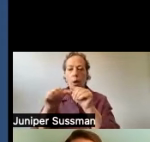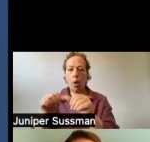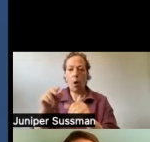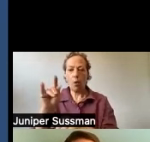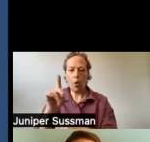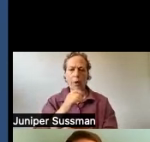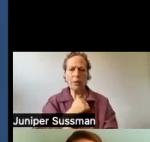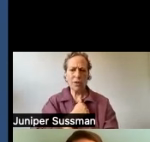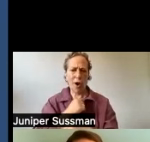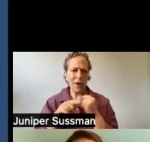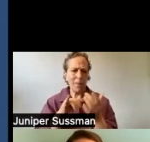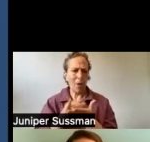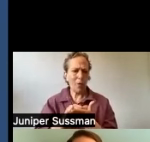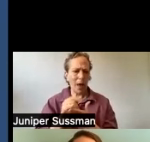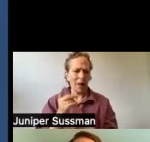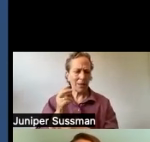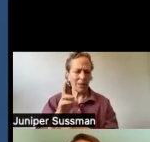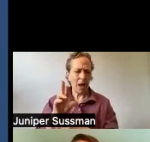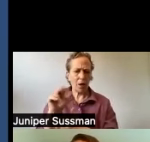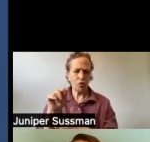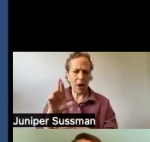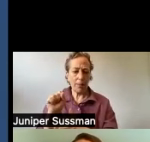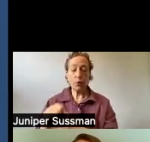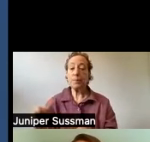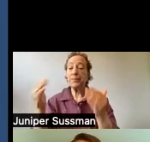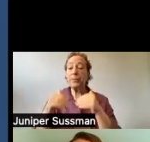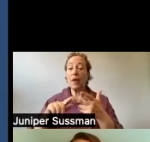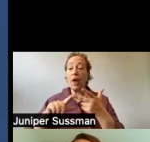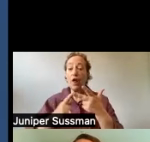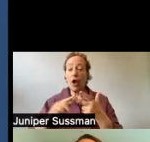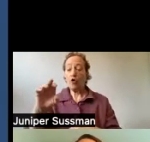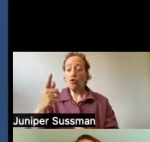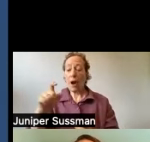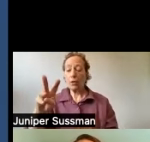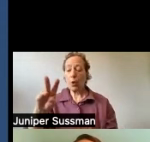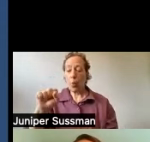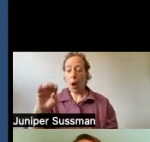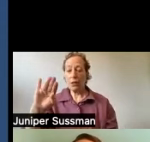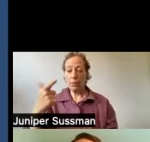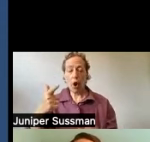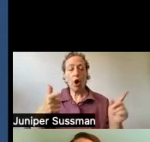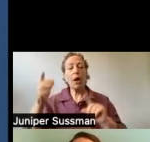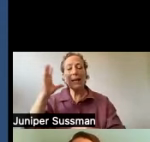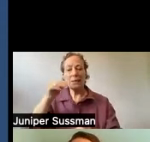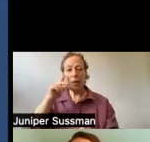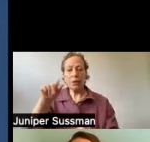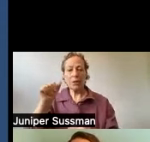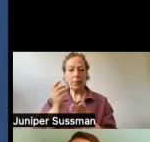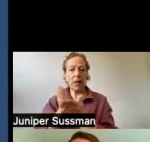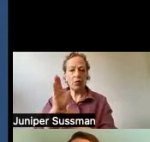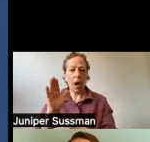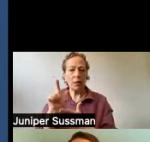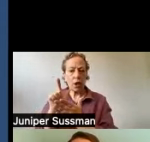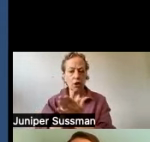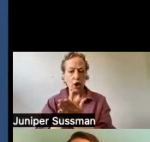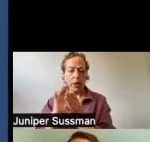about that, Dr. Reimers. And our third speaker is Rachel Weisberg, who is an experienced disability rights attorney who